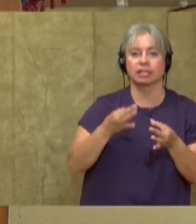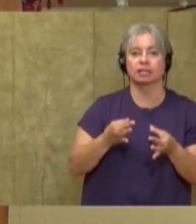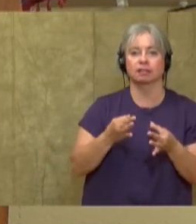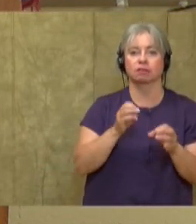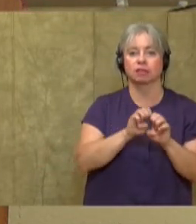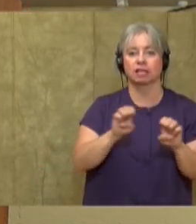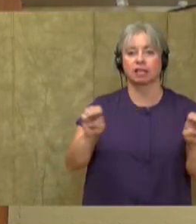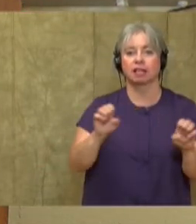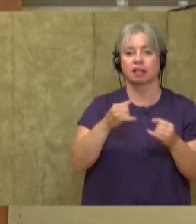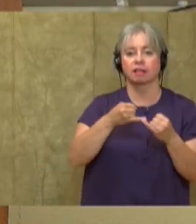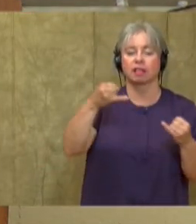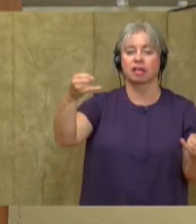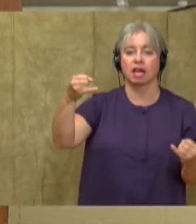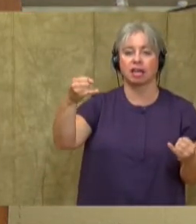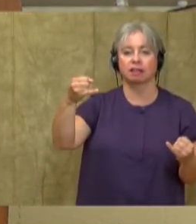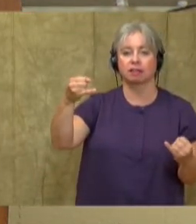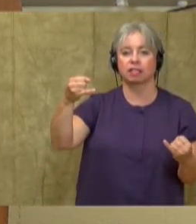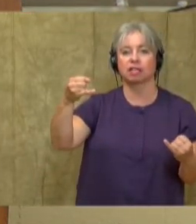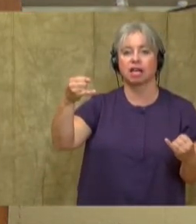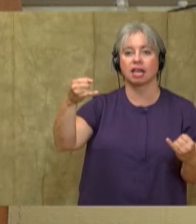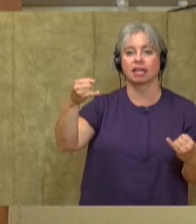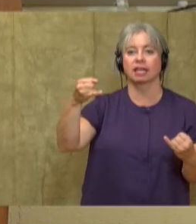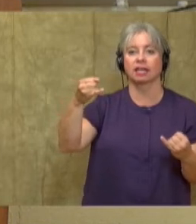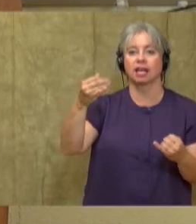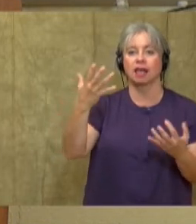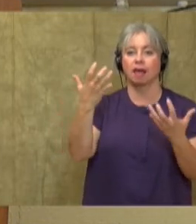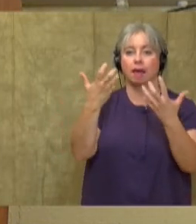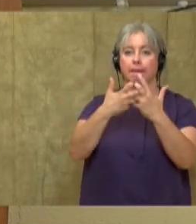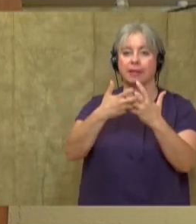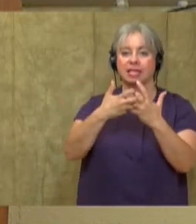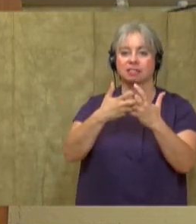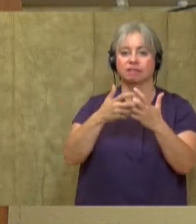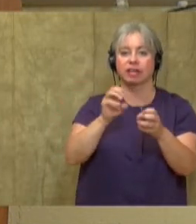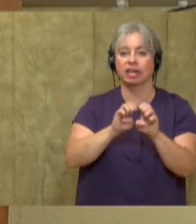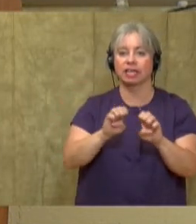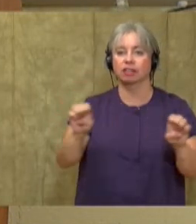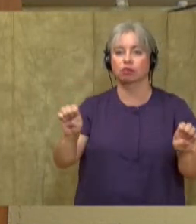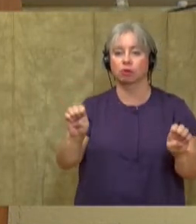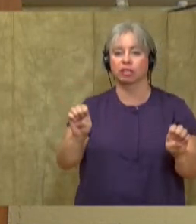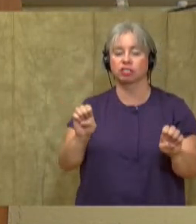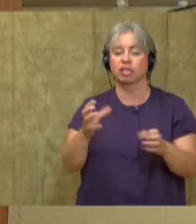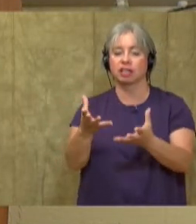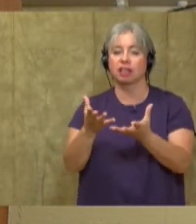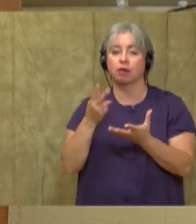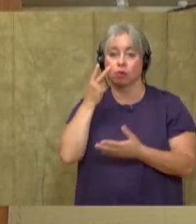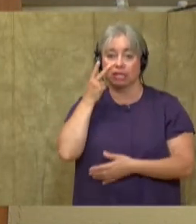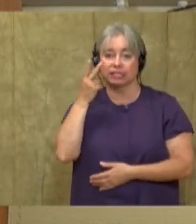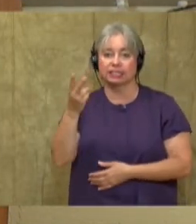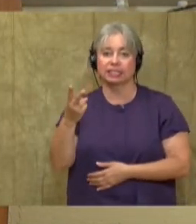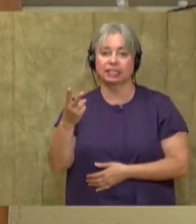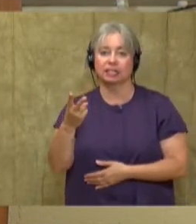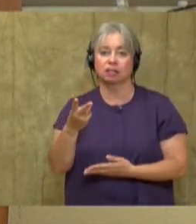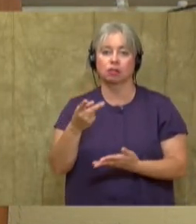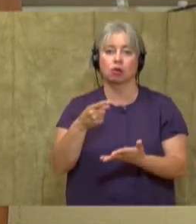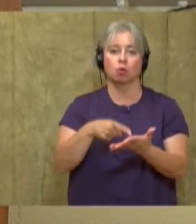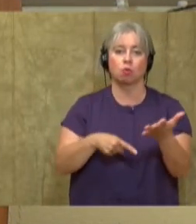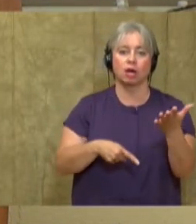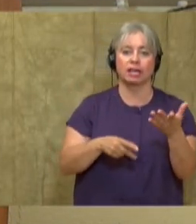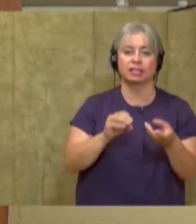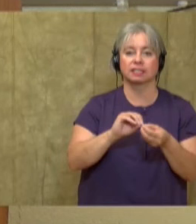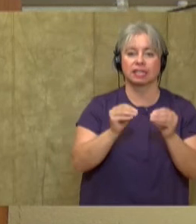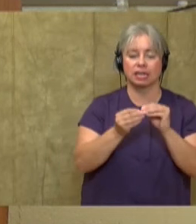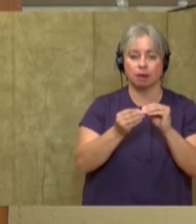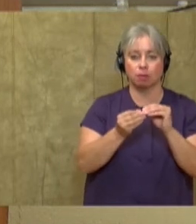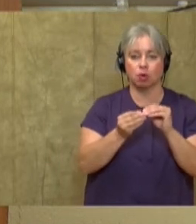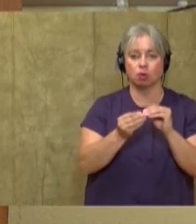line of best fit. So this is our line of best fit. And they want to see, based off this equation, what is the number